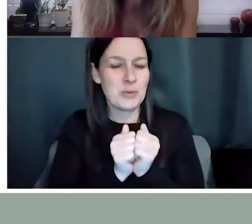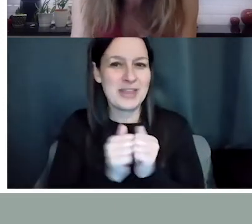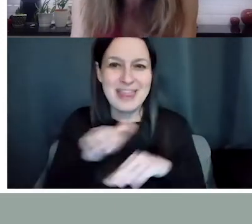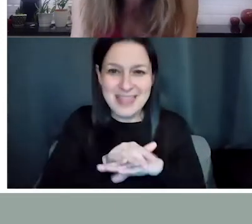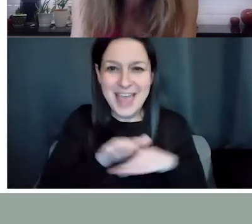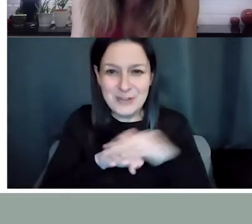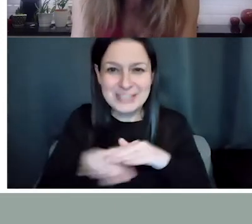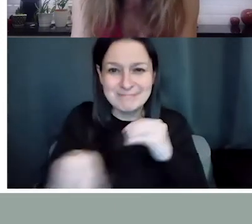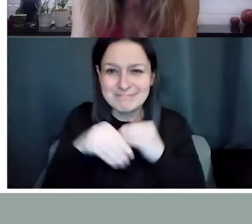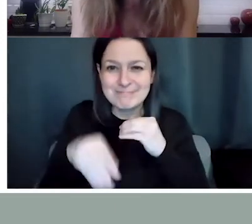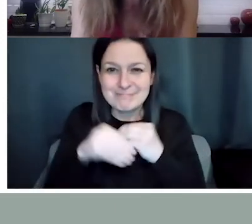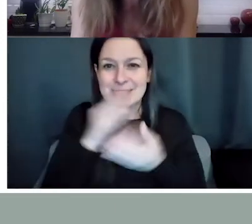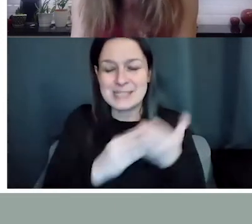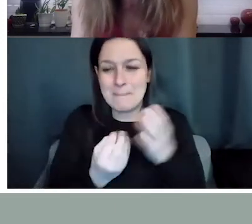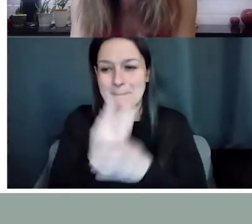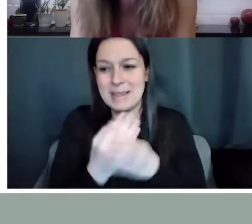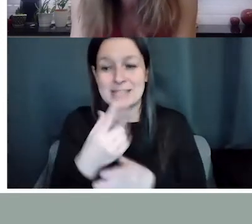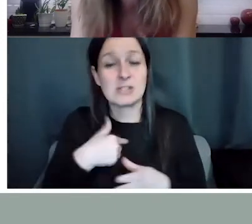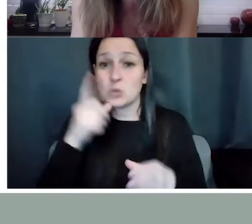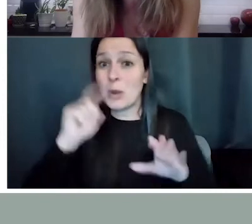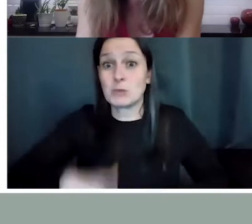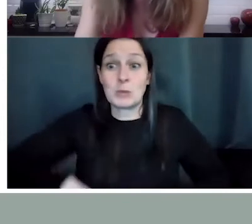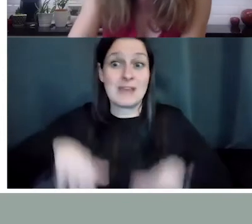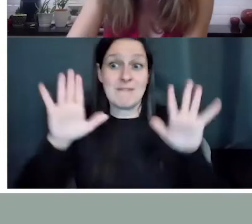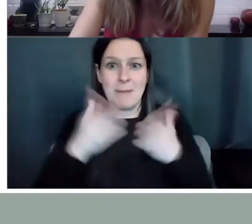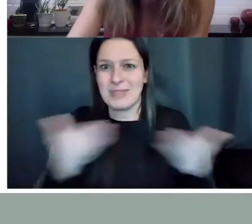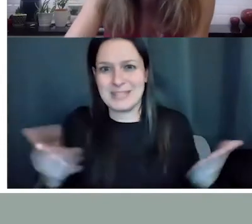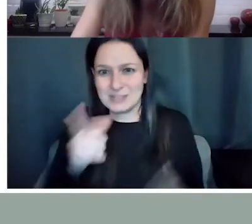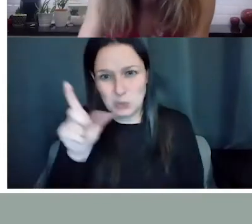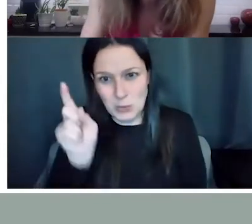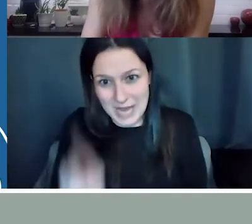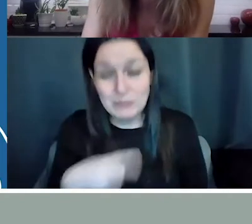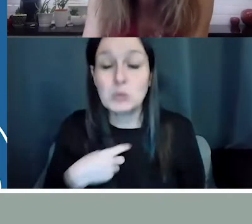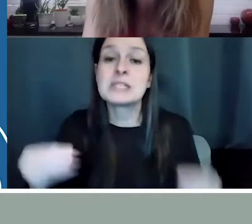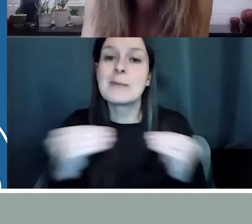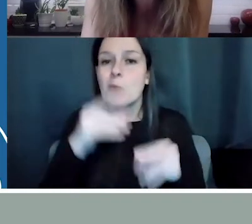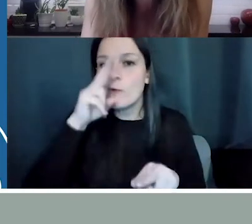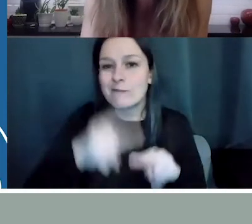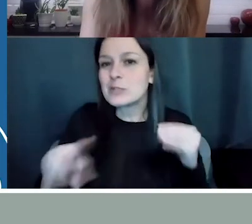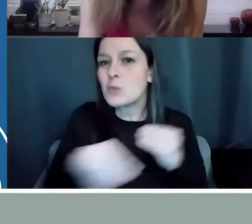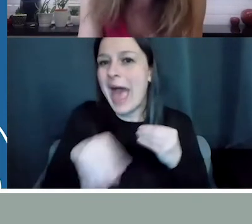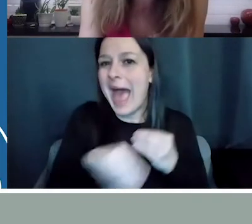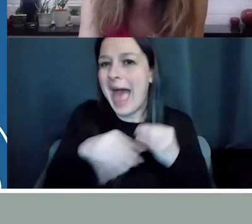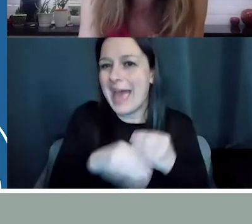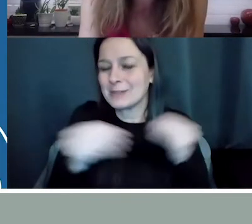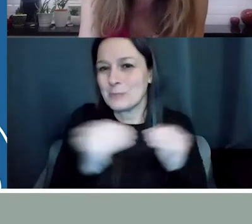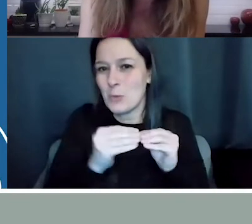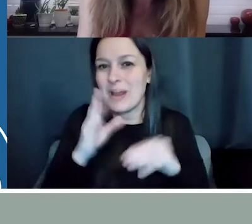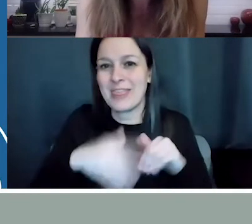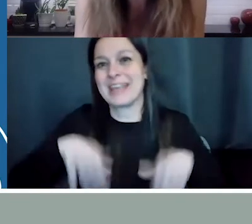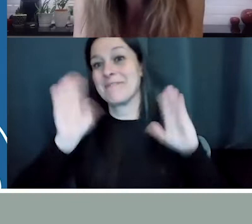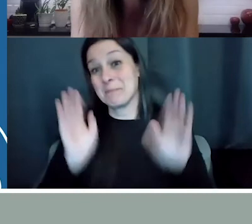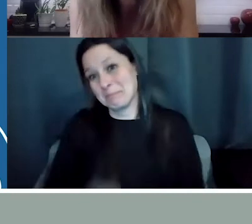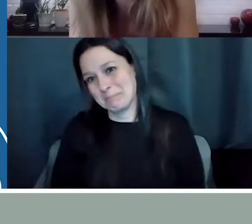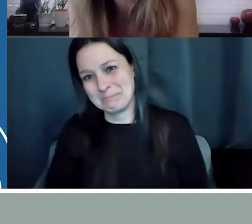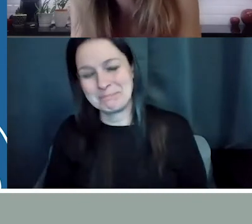layering in some plants. You don't have to give up things necessarily. It's way more fun to add things in than it is to give things up.